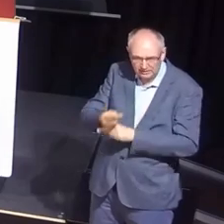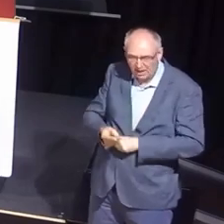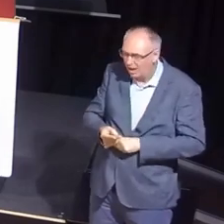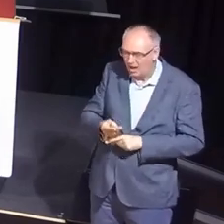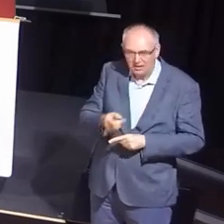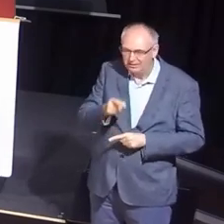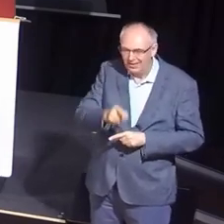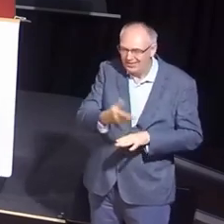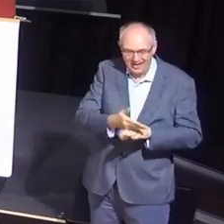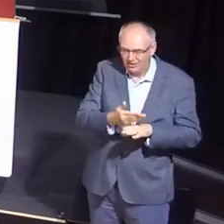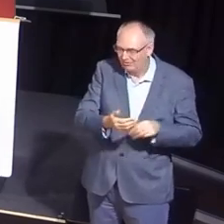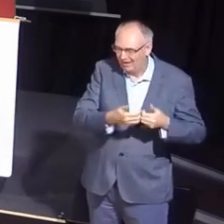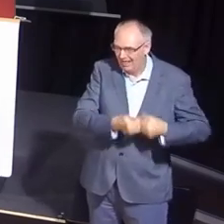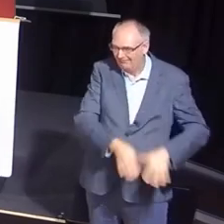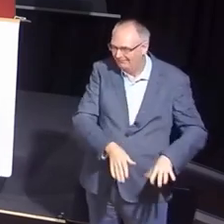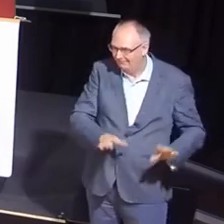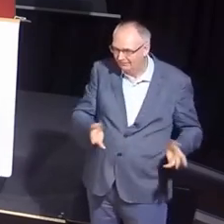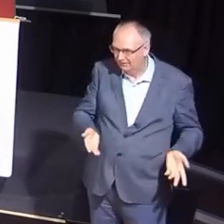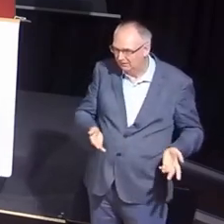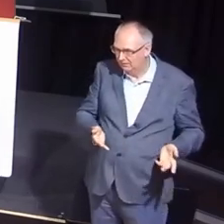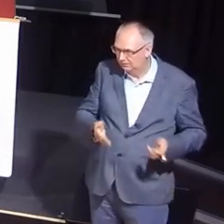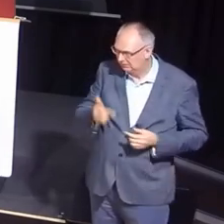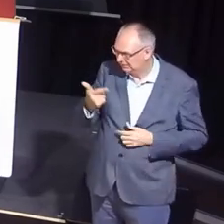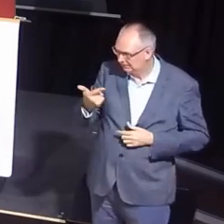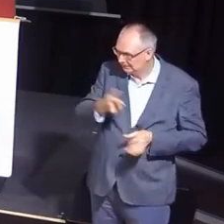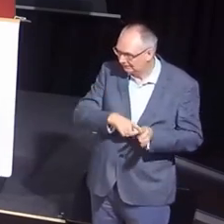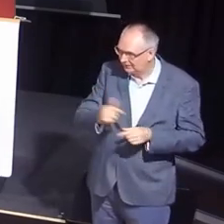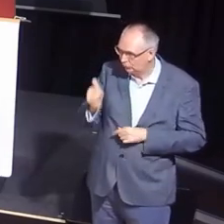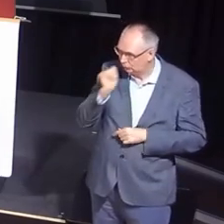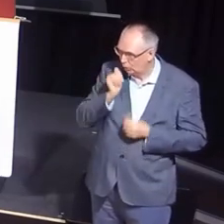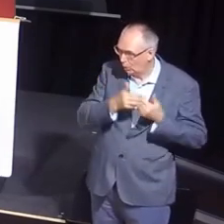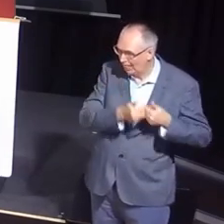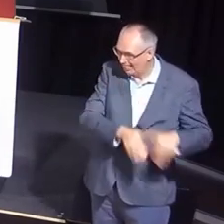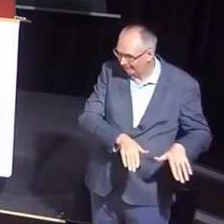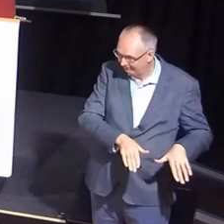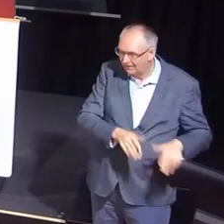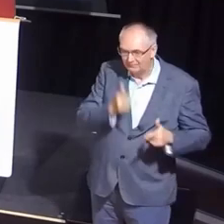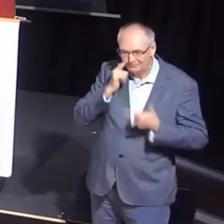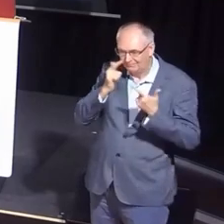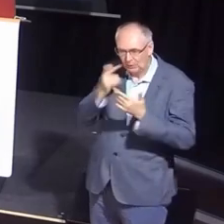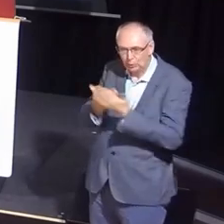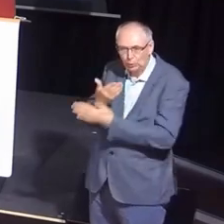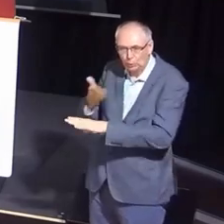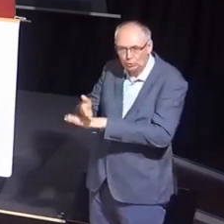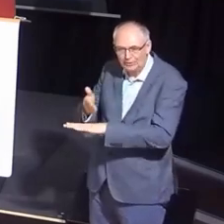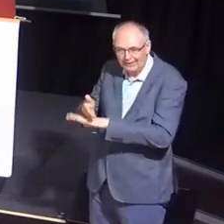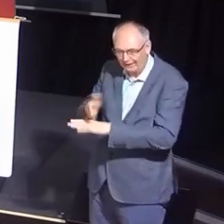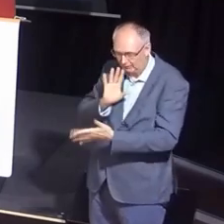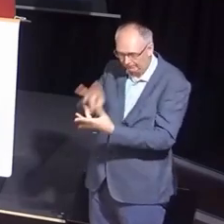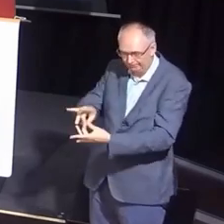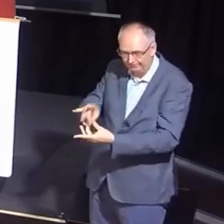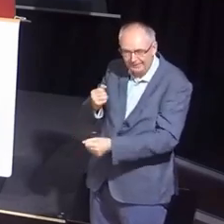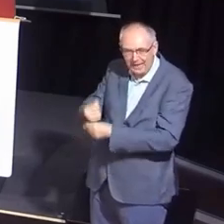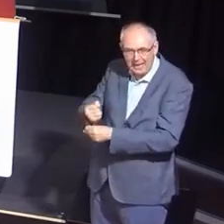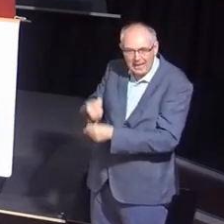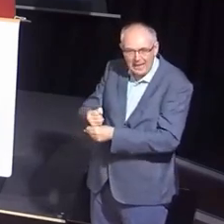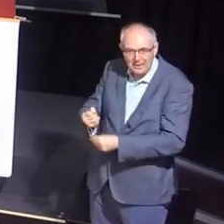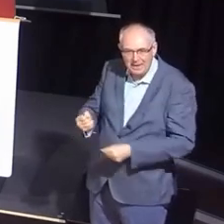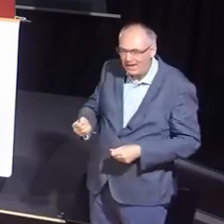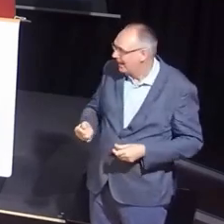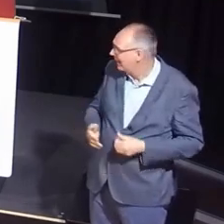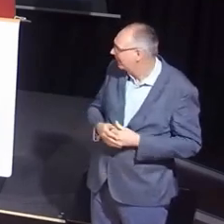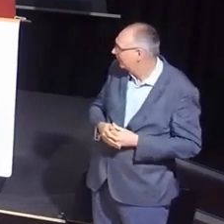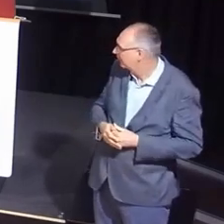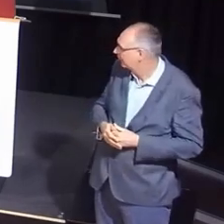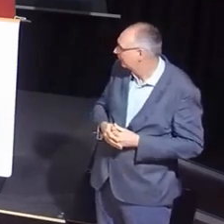career about almost 7 years ago and find a new career. I found that in gaming. It was really amazing. I'm giving a talk